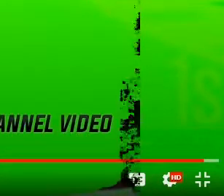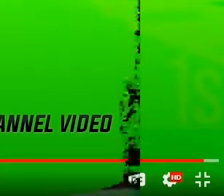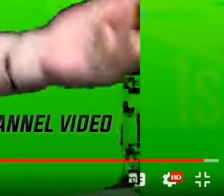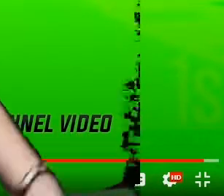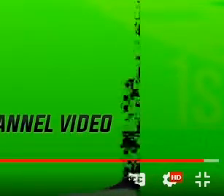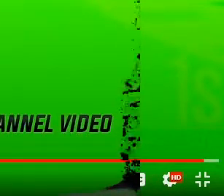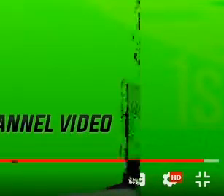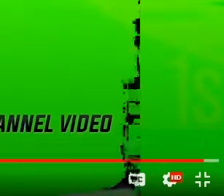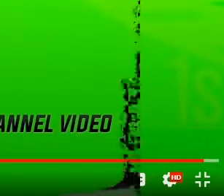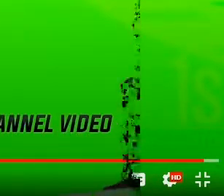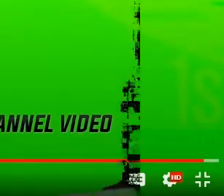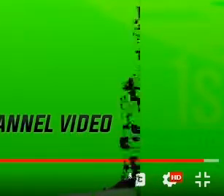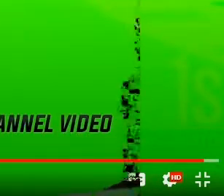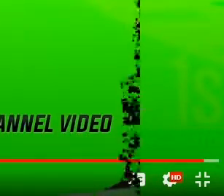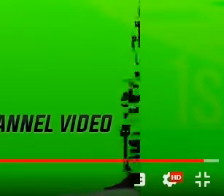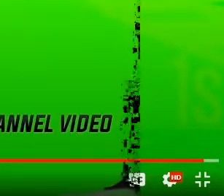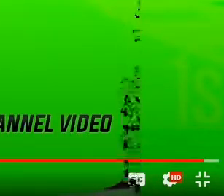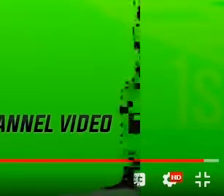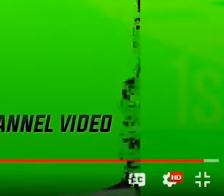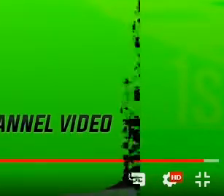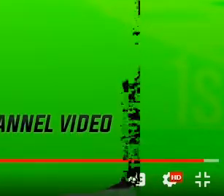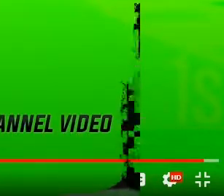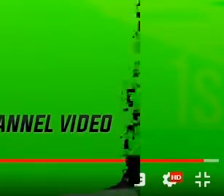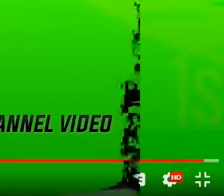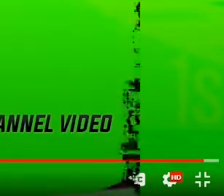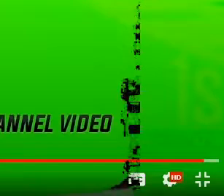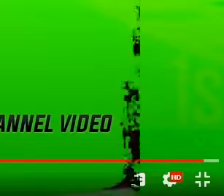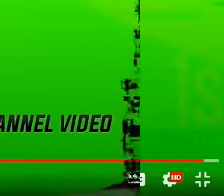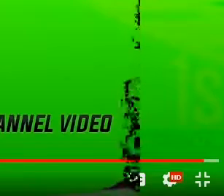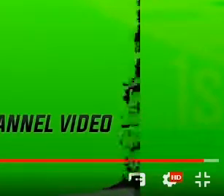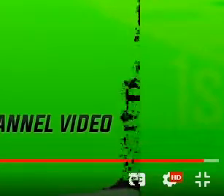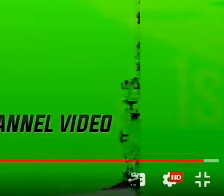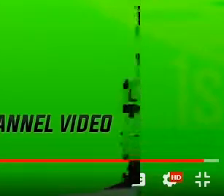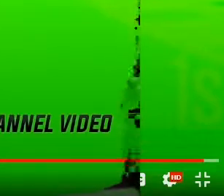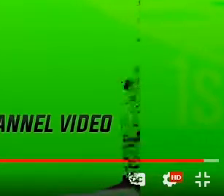so I was like, yeah.